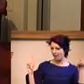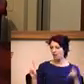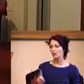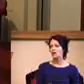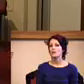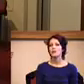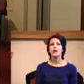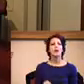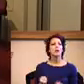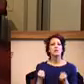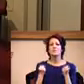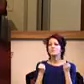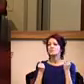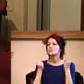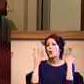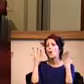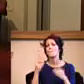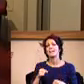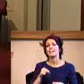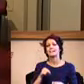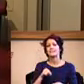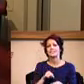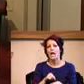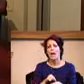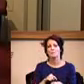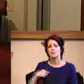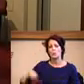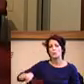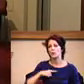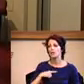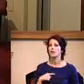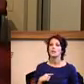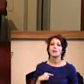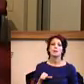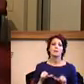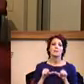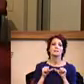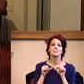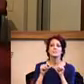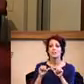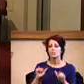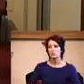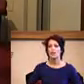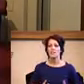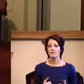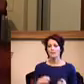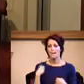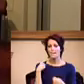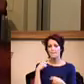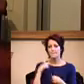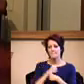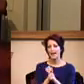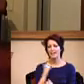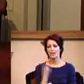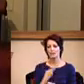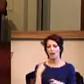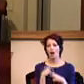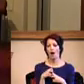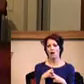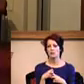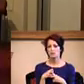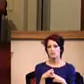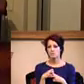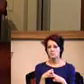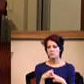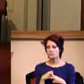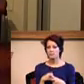have gone through life each and every one of us have gone through circumstances of life that have hardened us that have made us feel